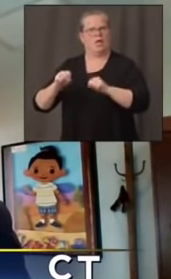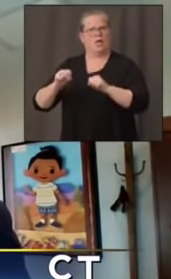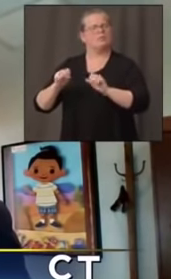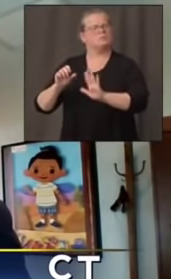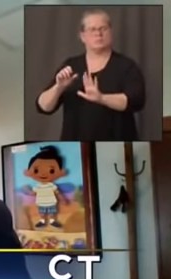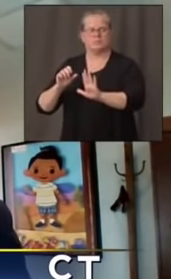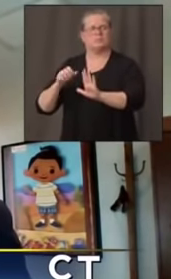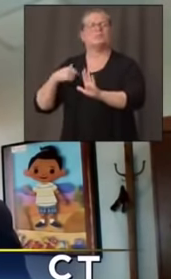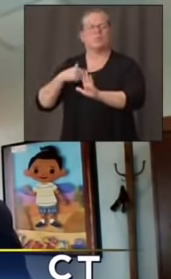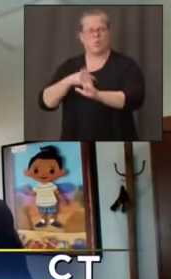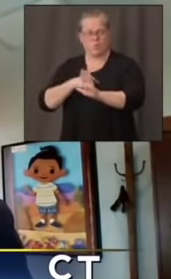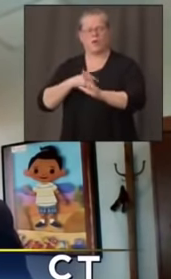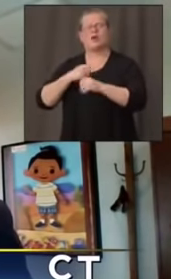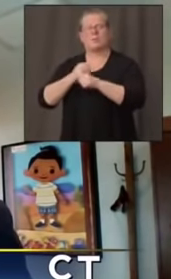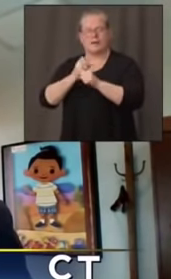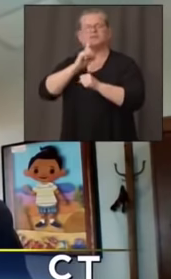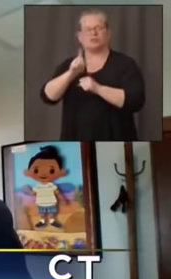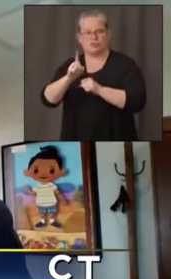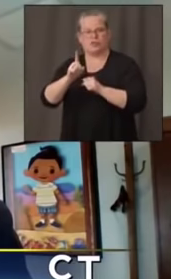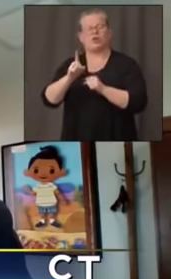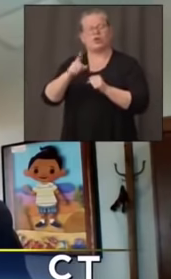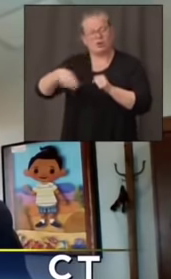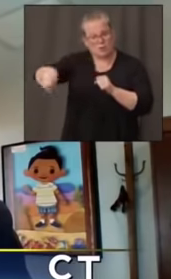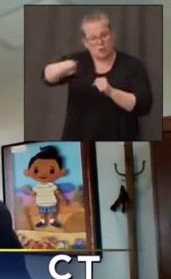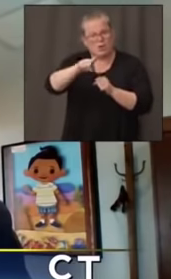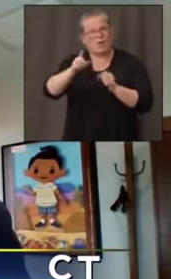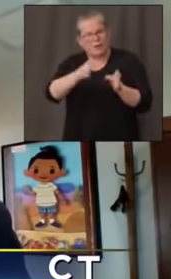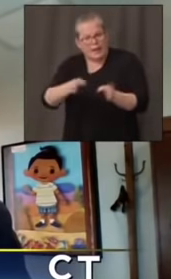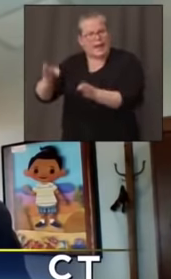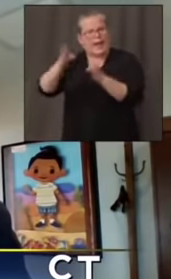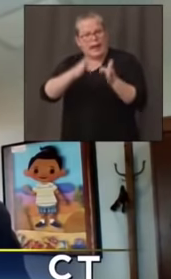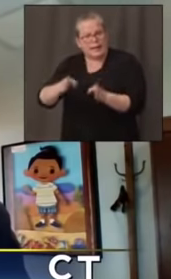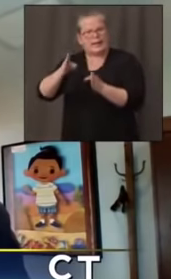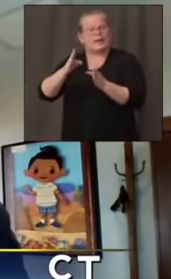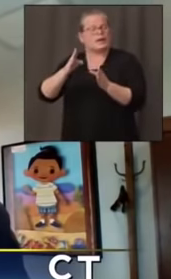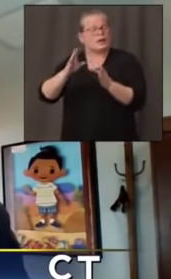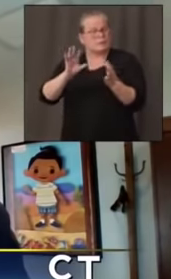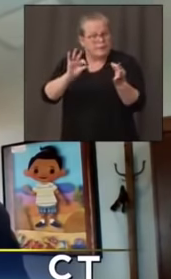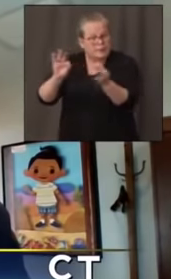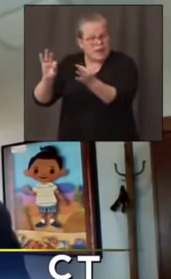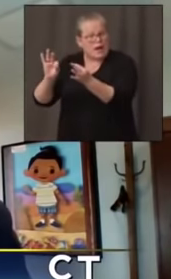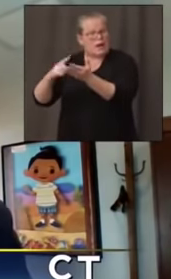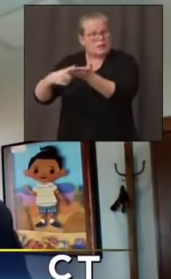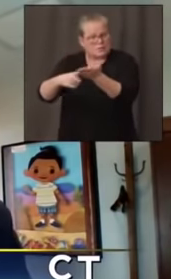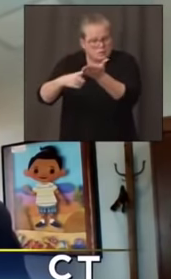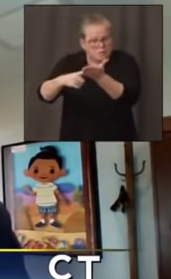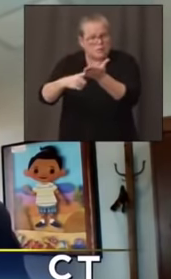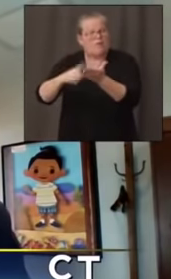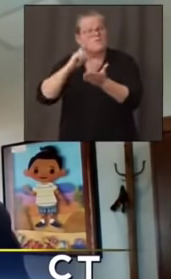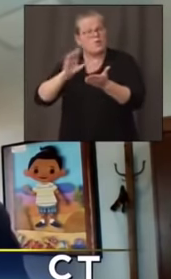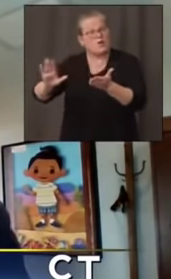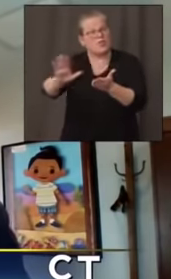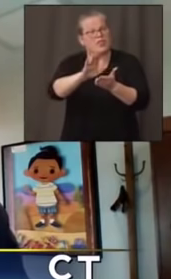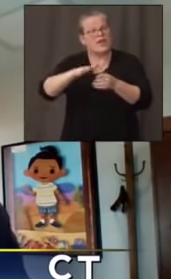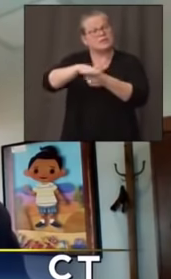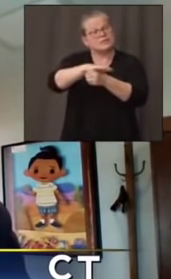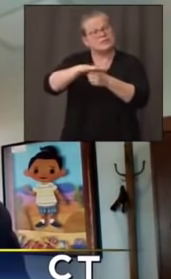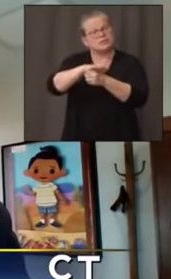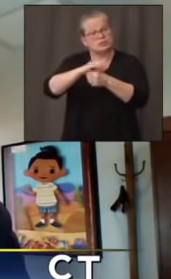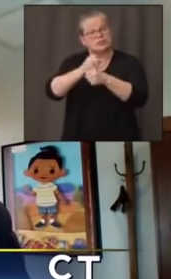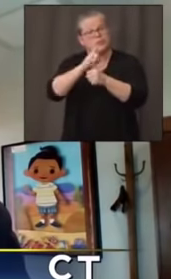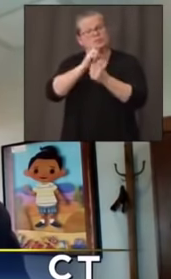getting input now from district leaders and school leaders and teachers so that they can make it work for their district. And then they're going to